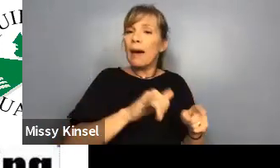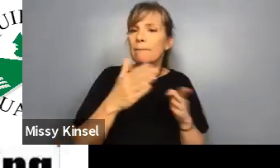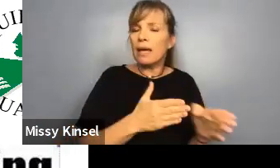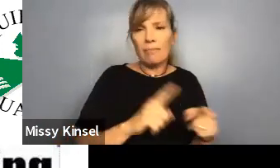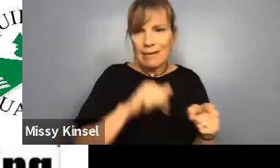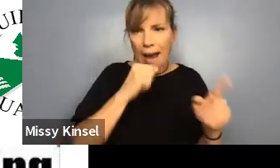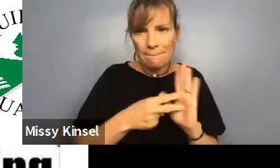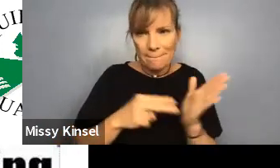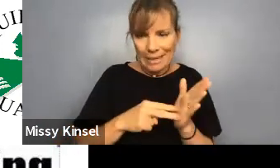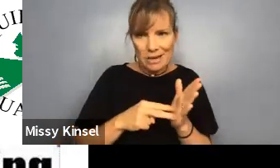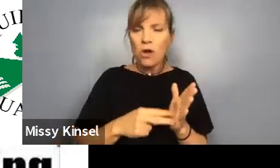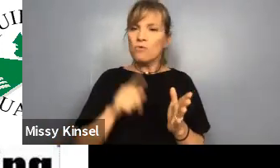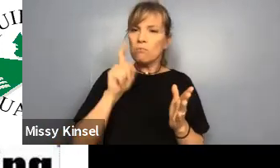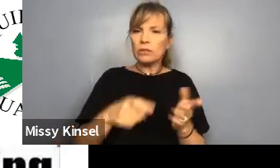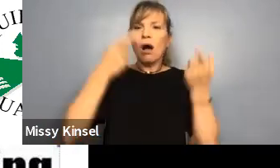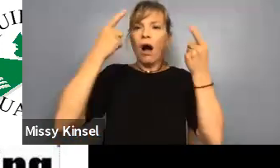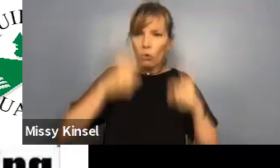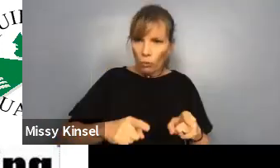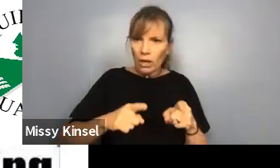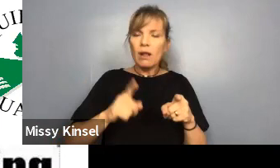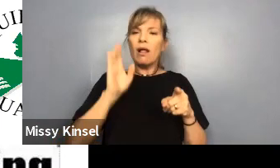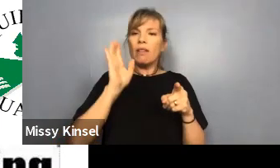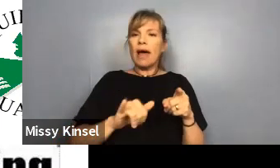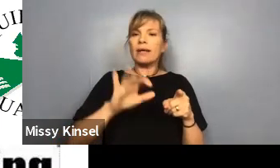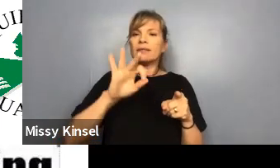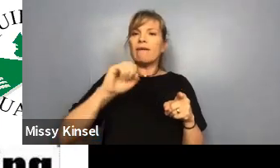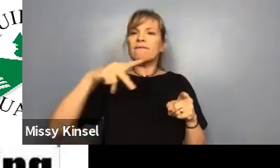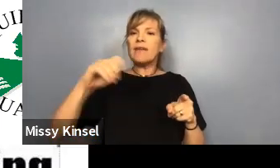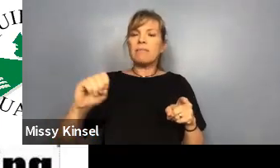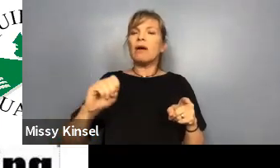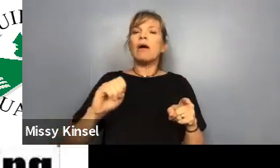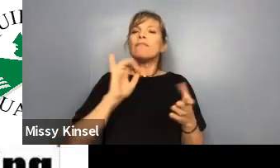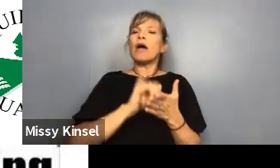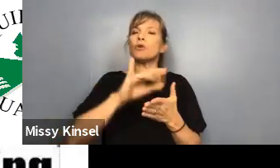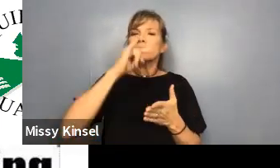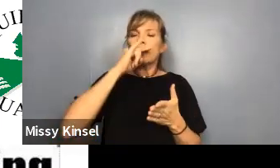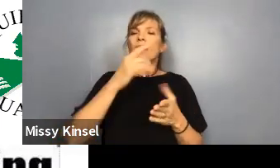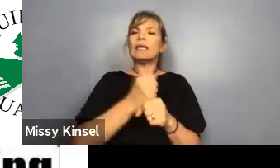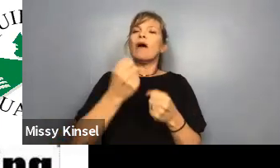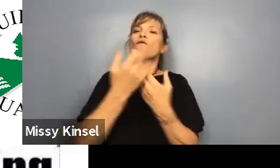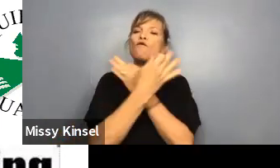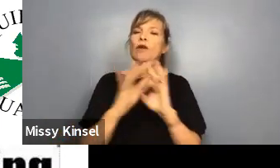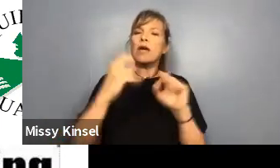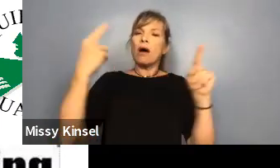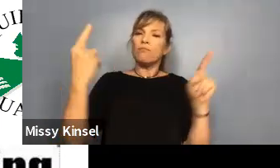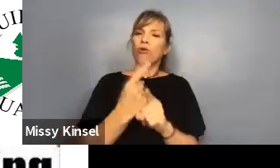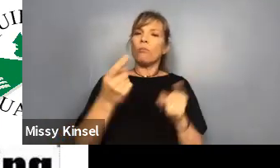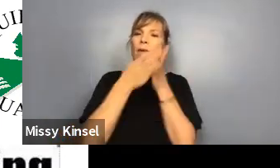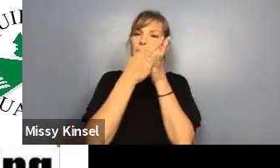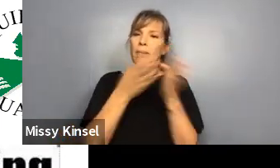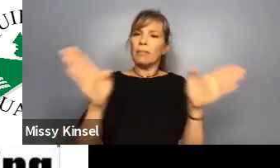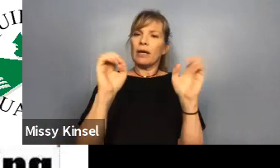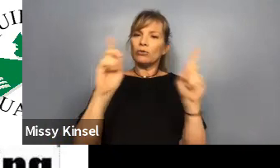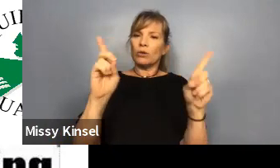doesn't mean that you have to agree that is FAPE, that your child's receiving a free and appropriate public education with